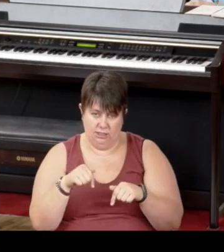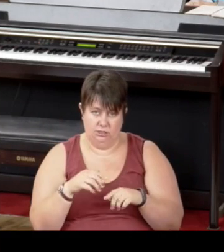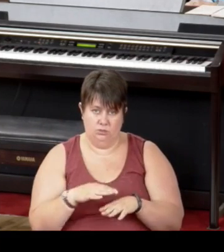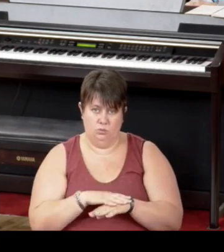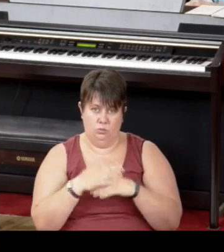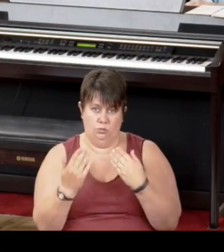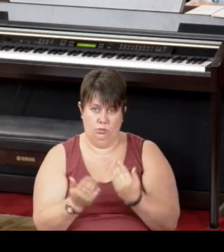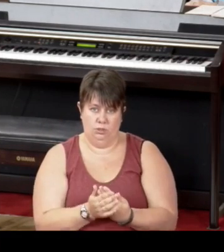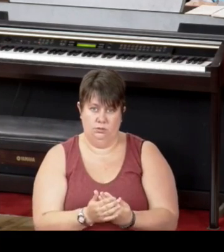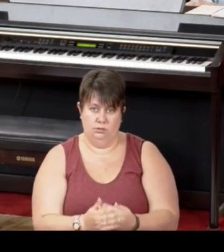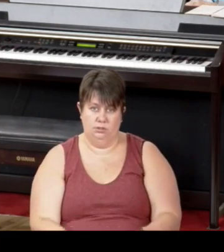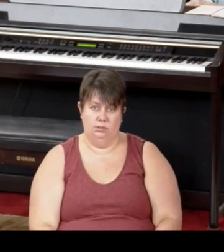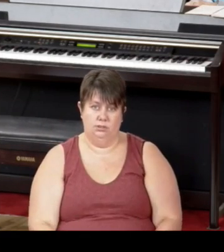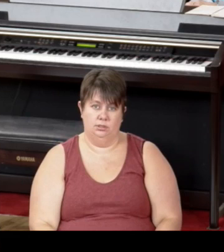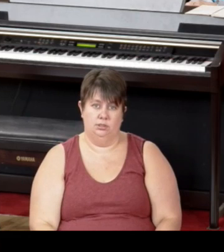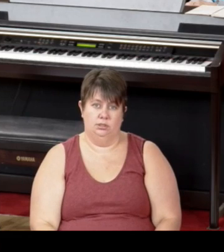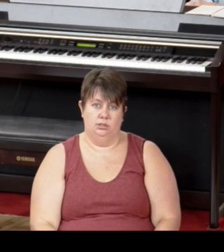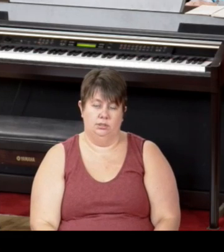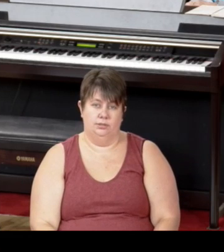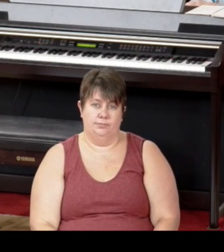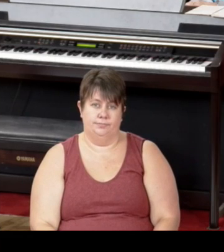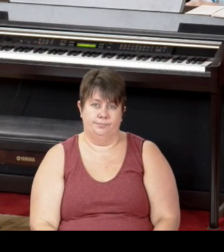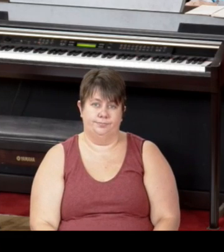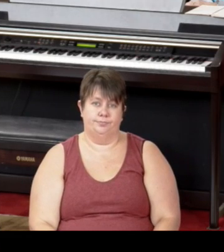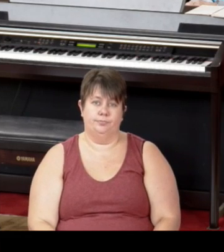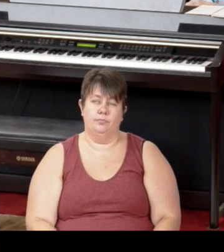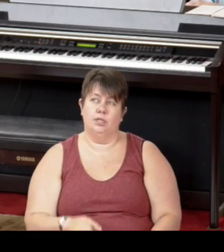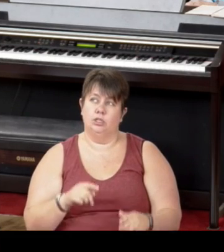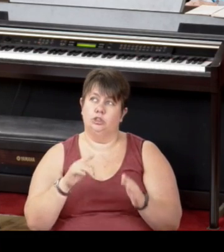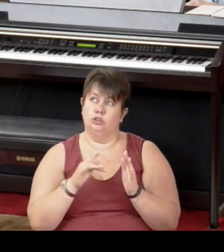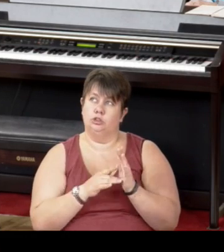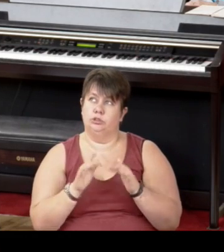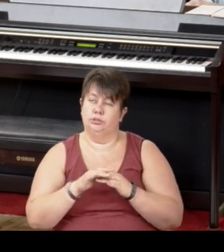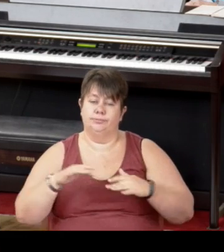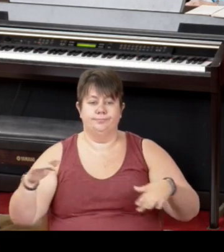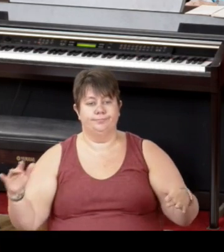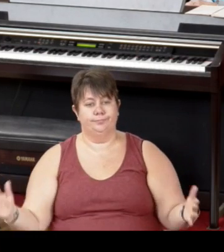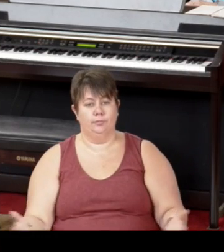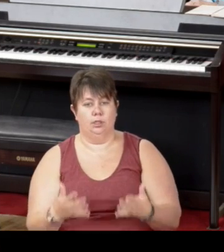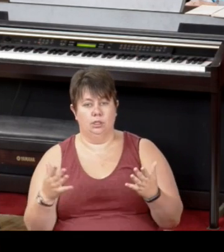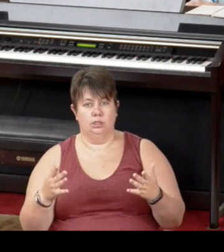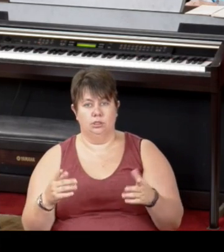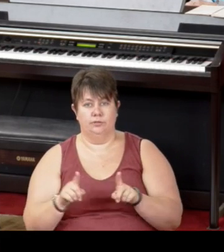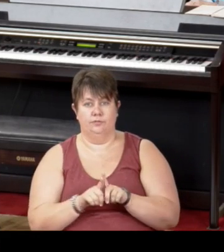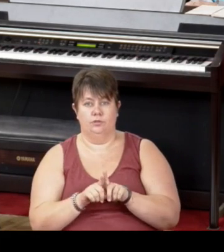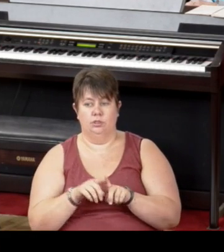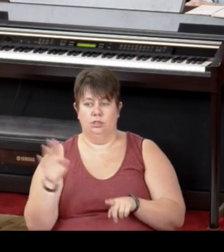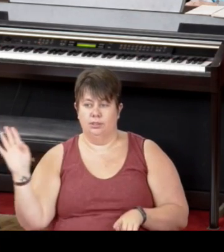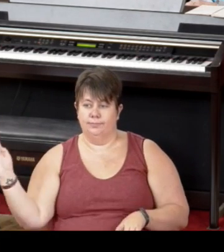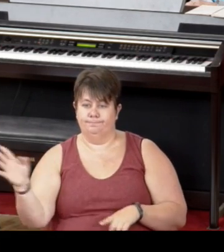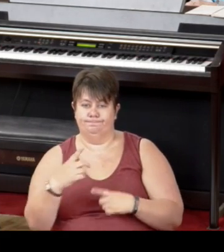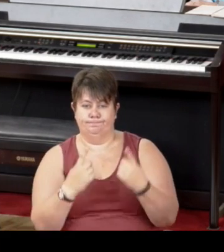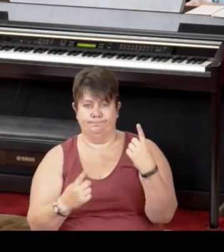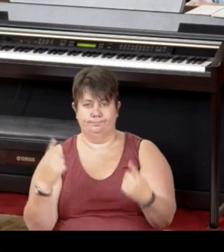encourages us to do that, to shine like the morning star.